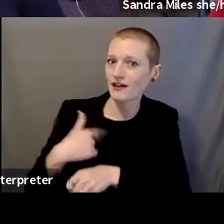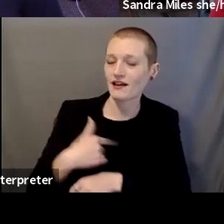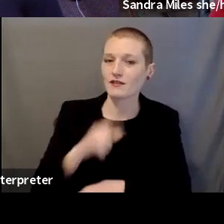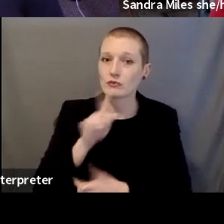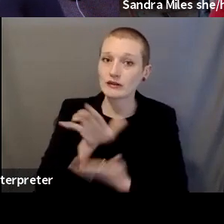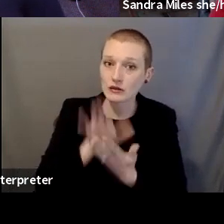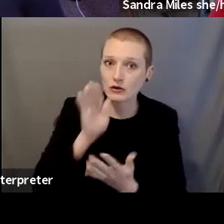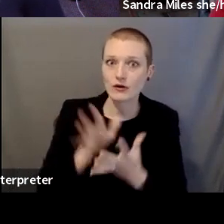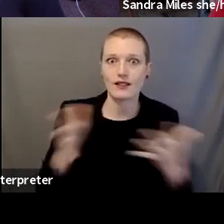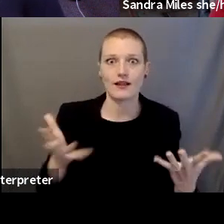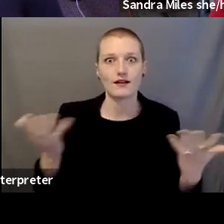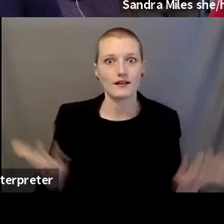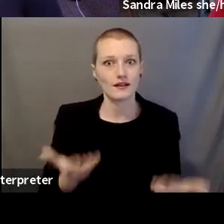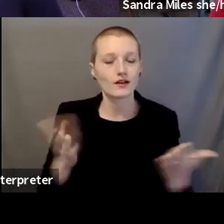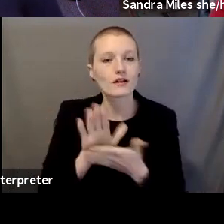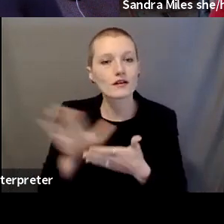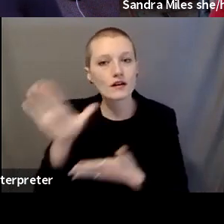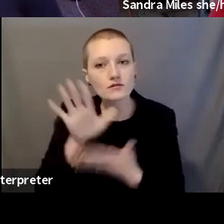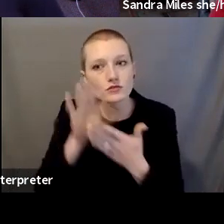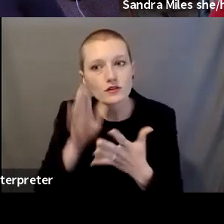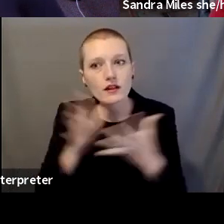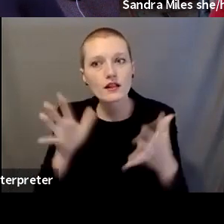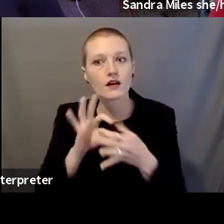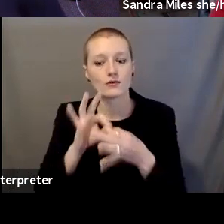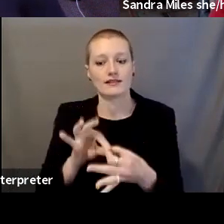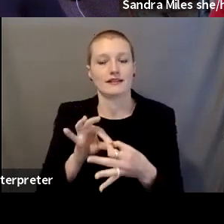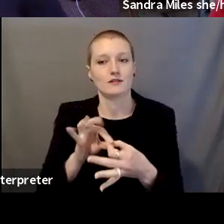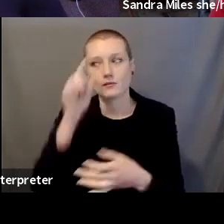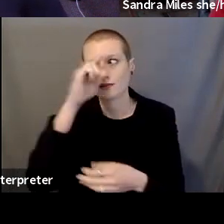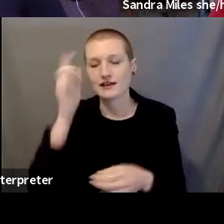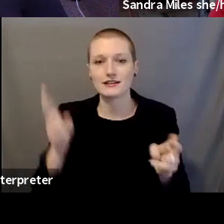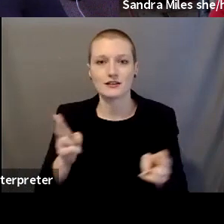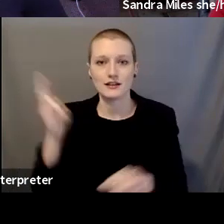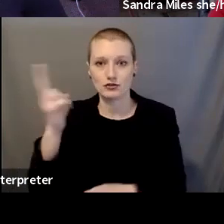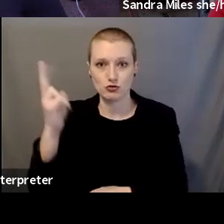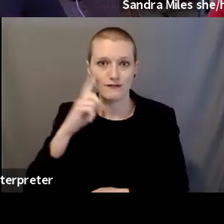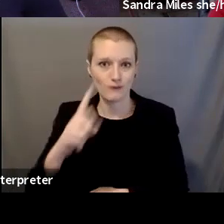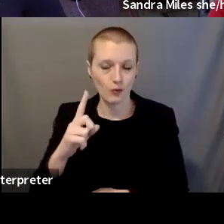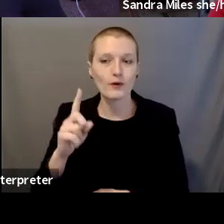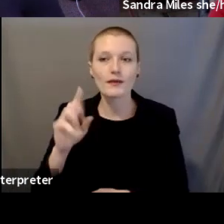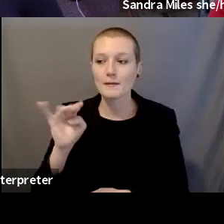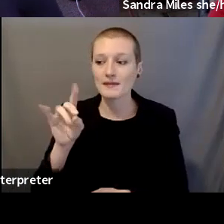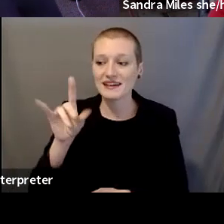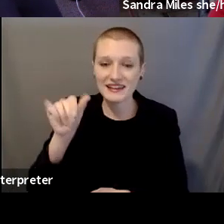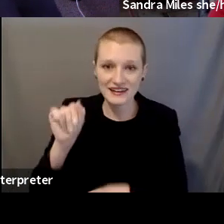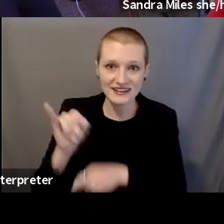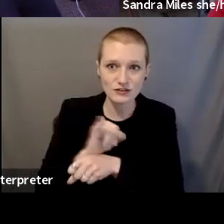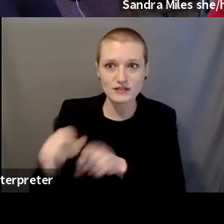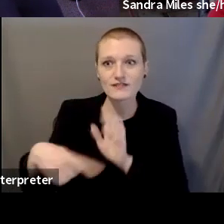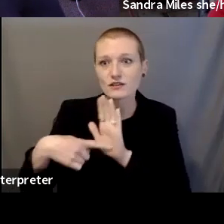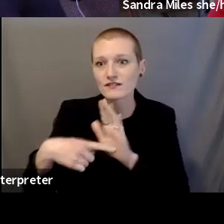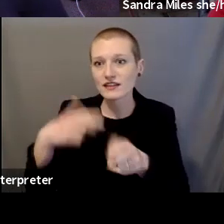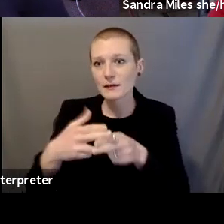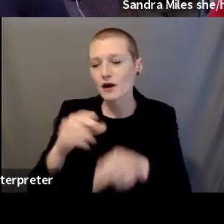coming to college about like Black history within the media industry. Like a lot of people don't know the name Oscar